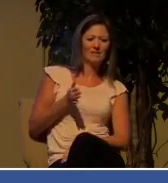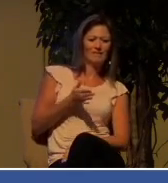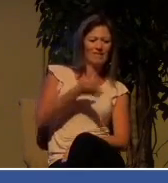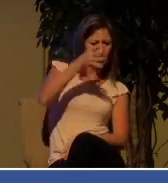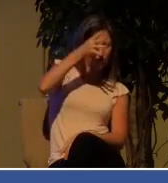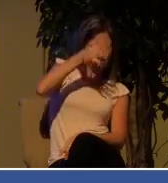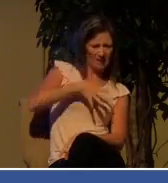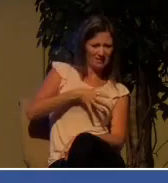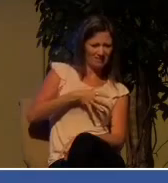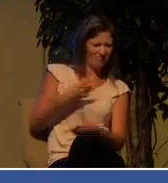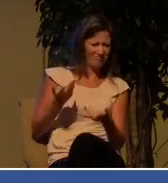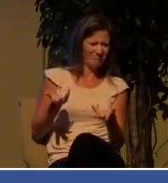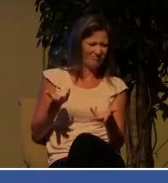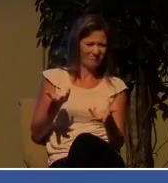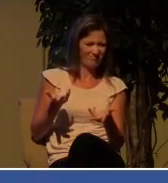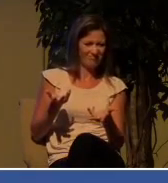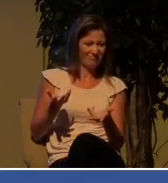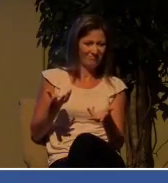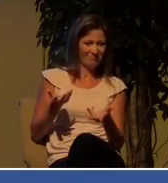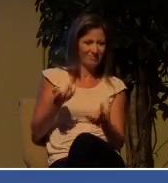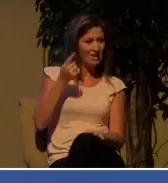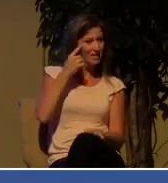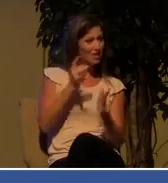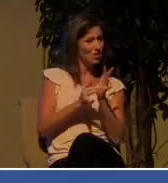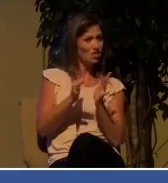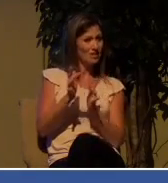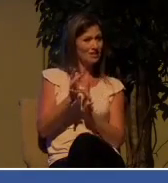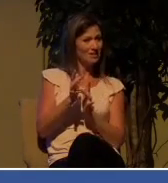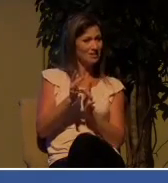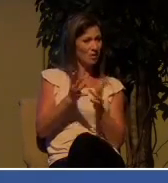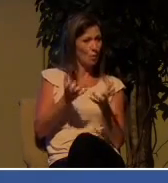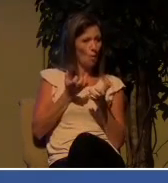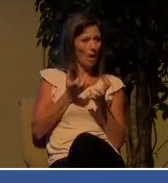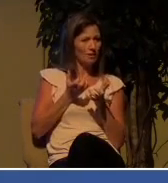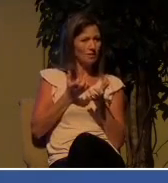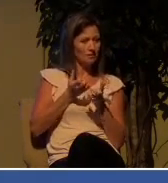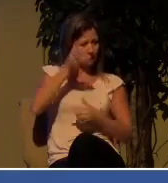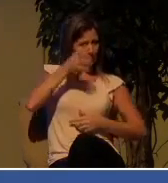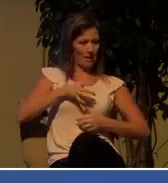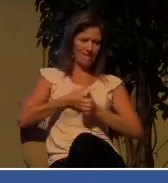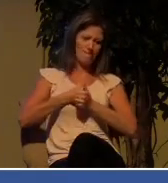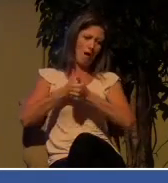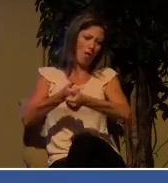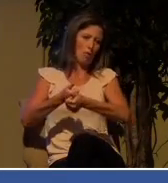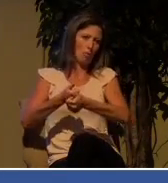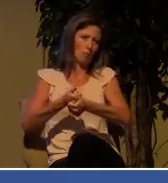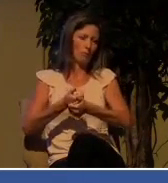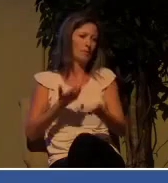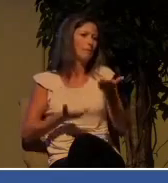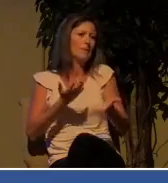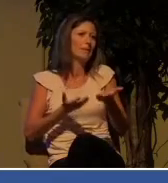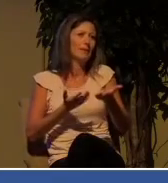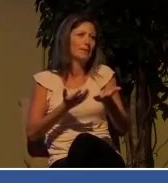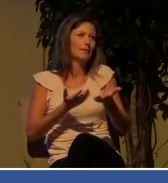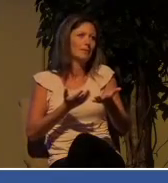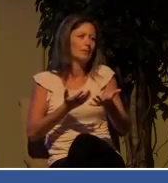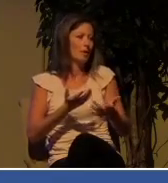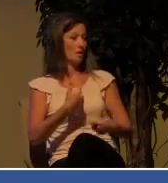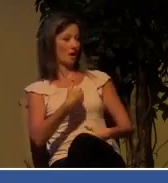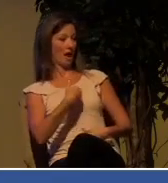men? Now, you think that if Jesus wanted men to follow him, he would have said something like, "Men, follow me and I'll make you